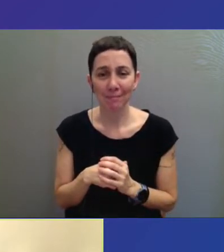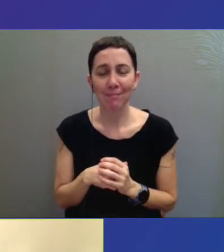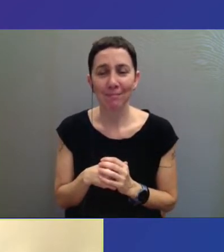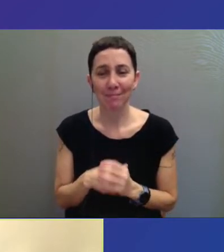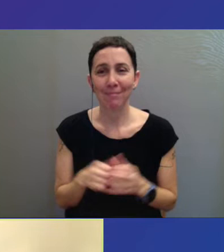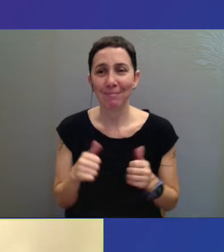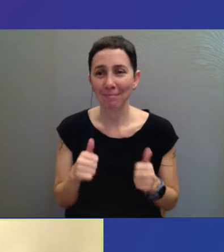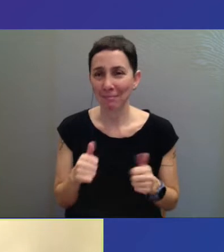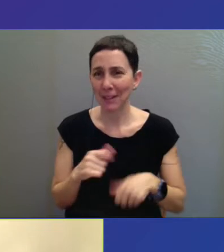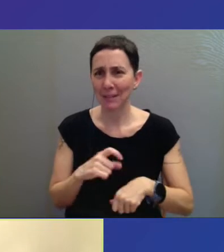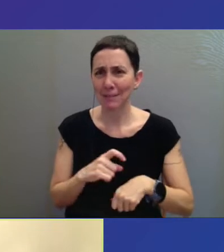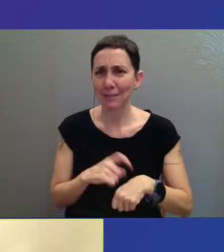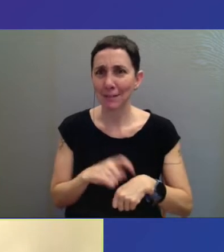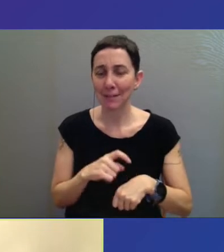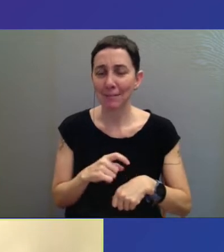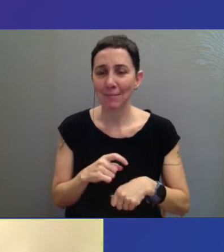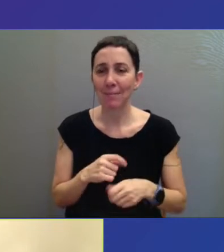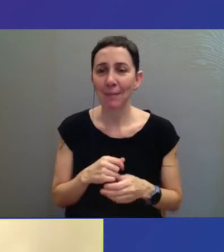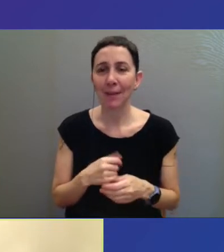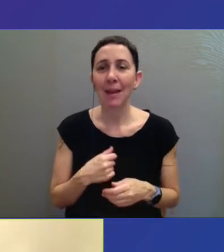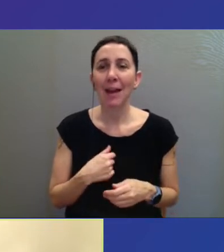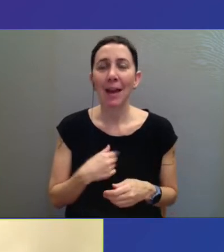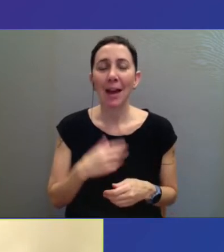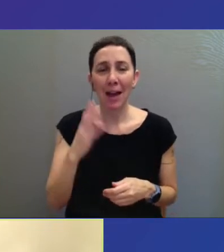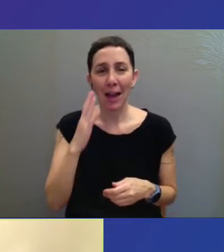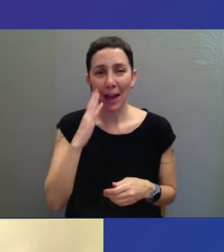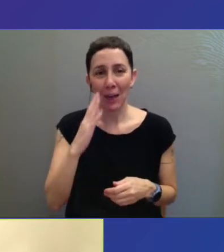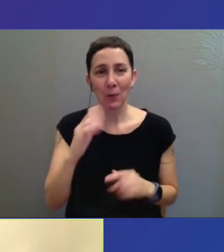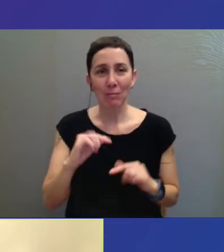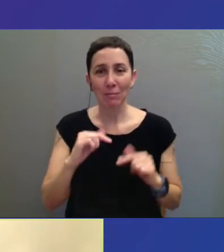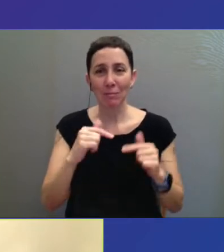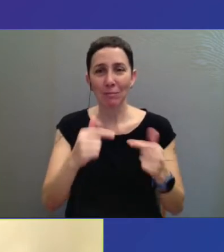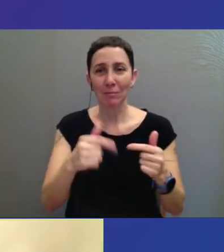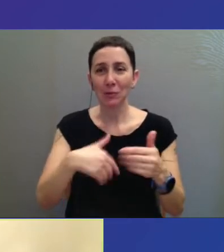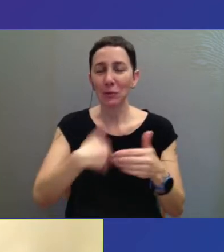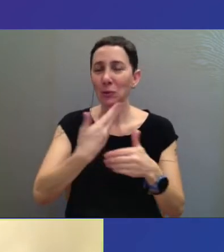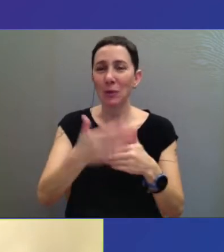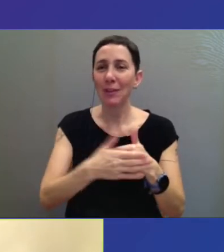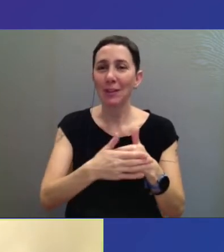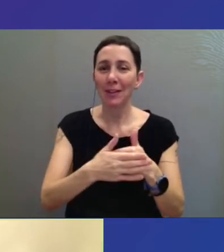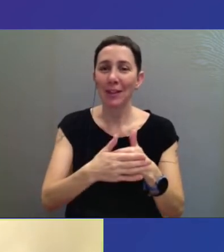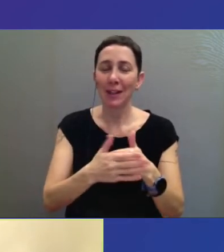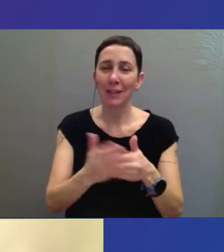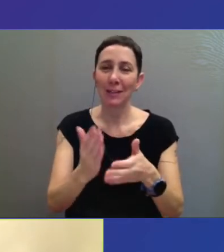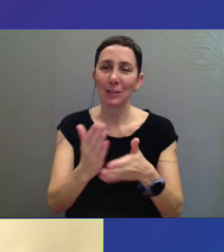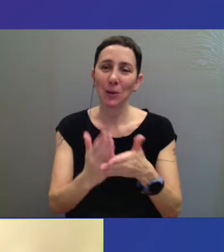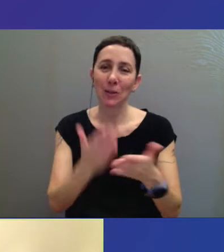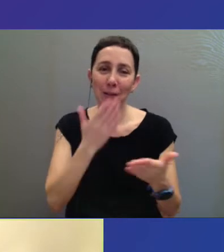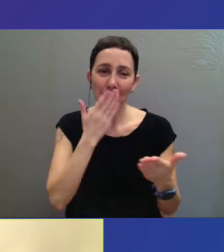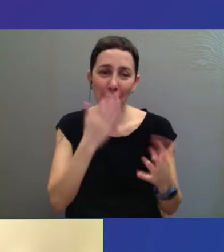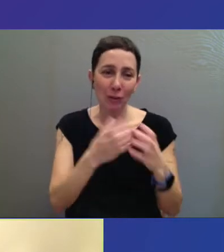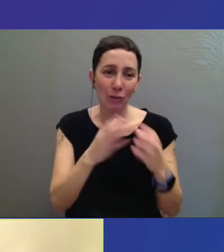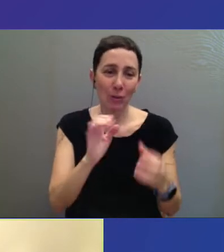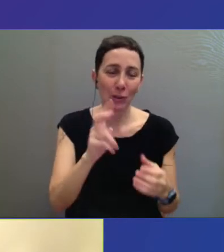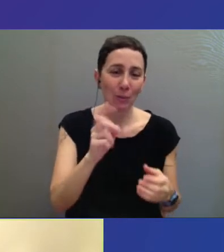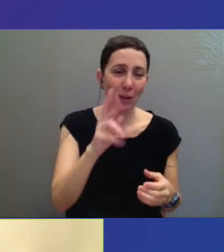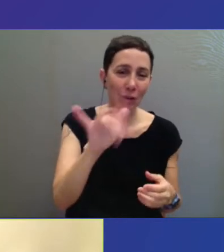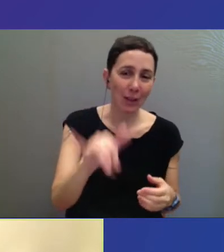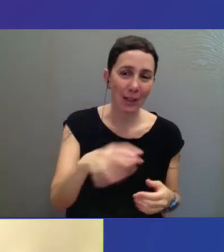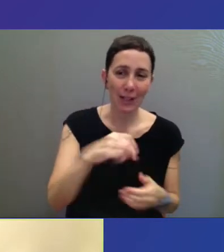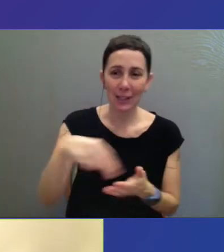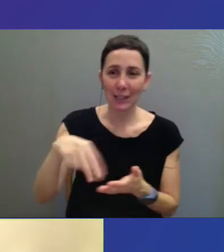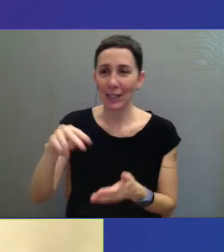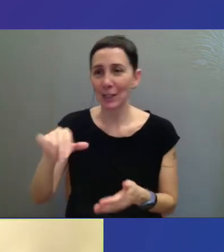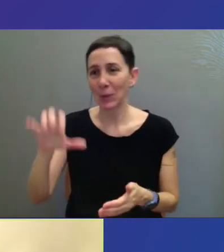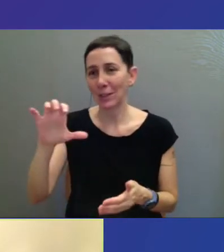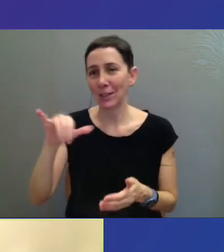great. I will now pass it on to the next section. Thank you so much, Beverly and Dance NYC. This has